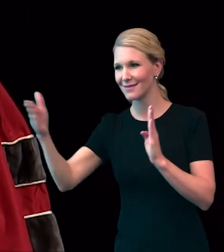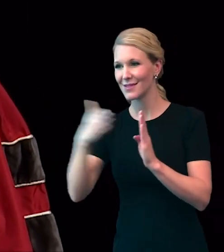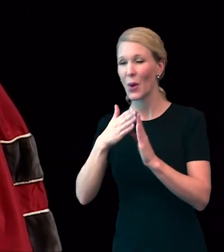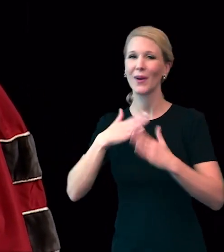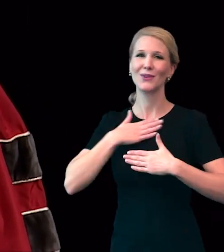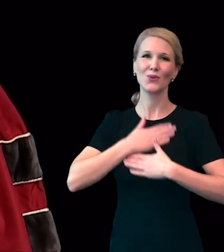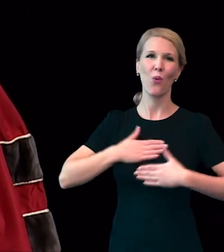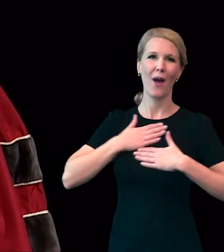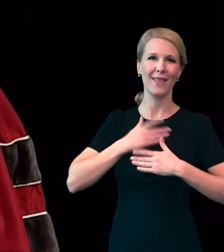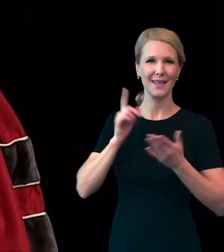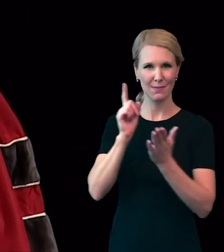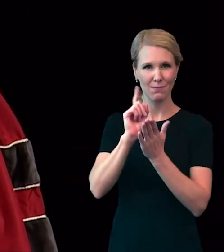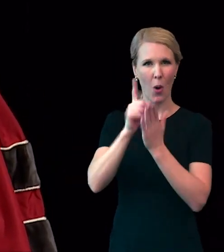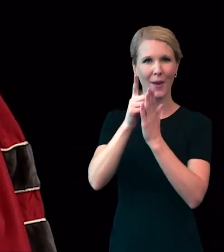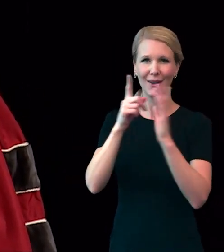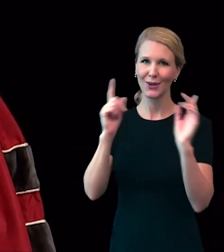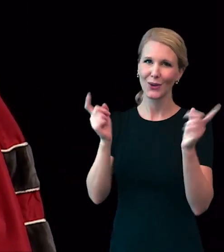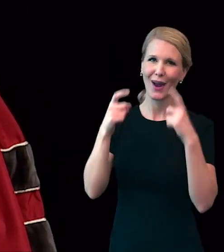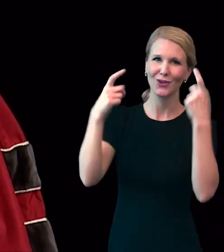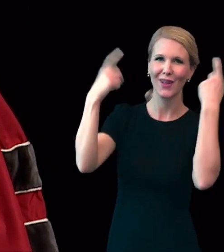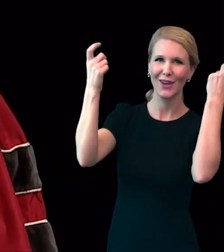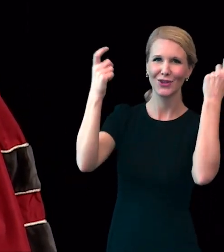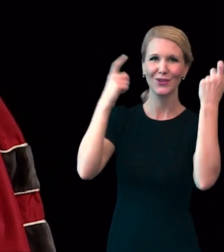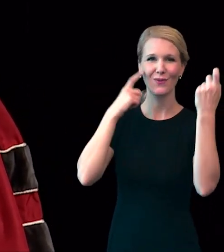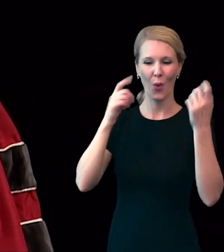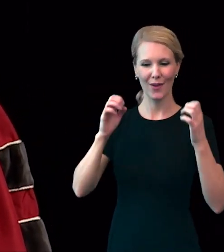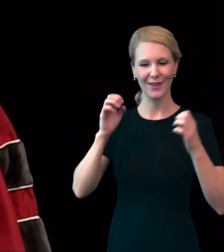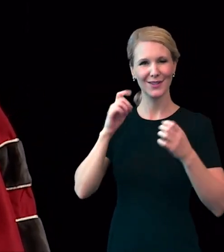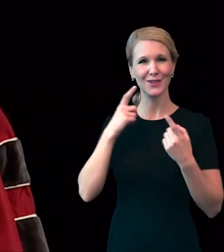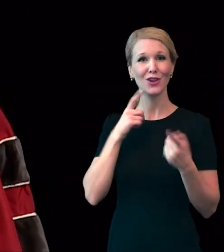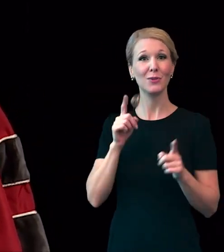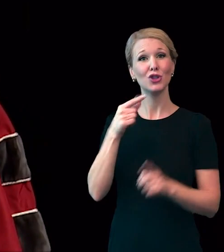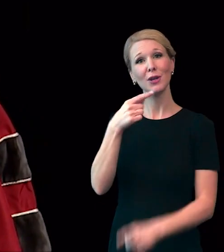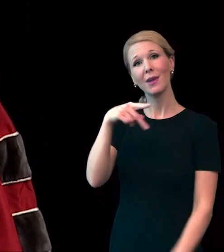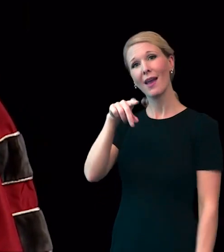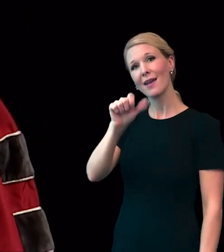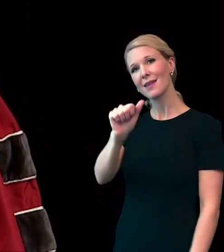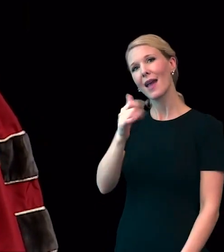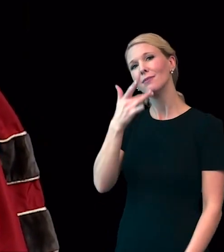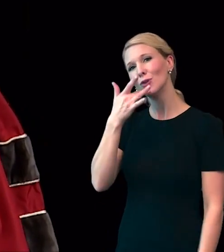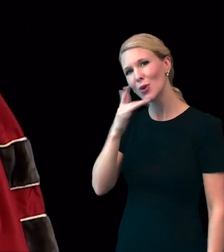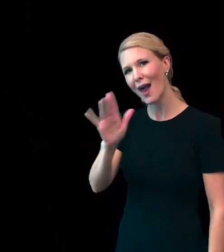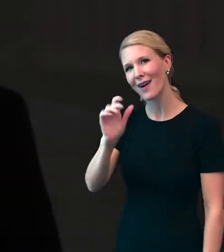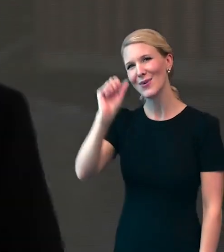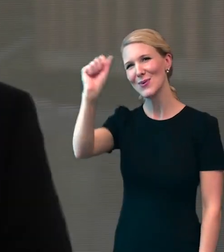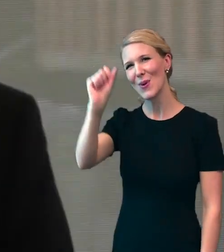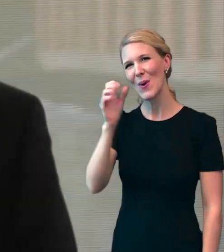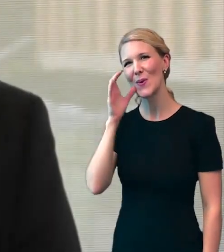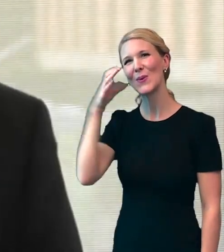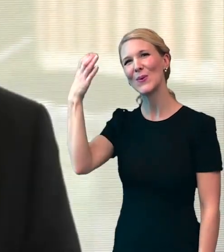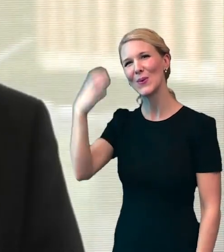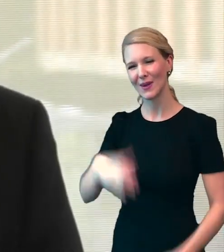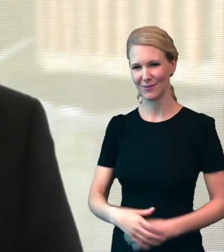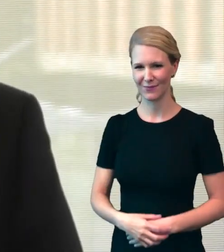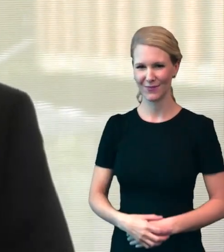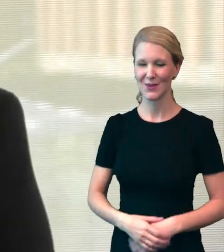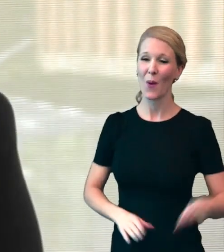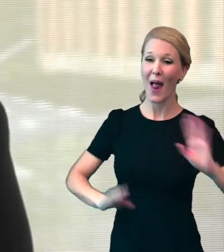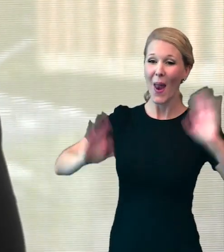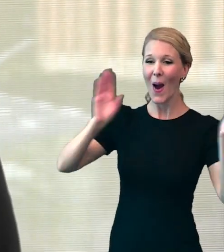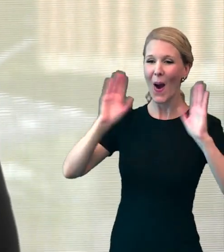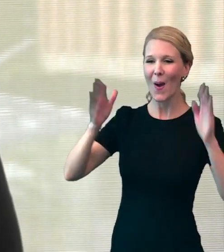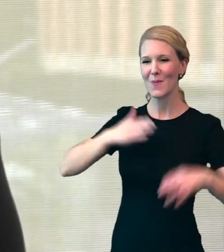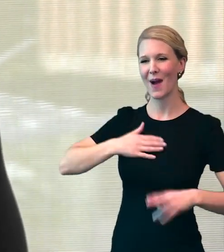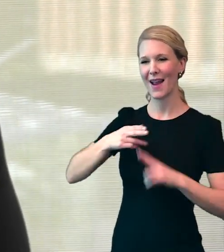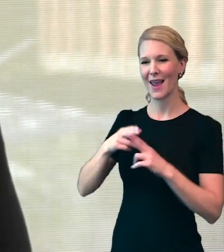again, congratulations on your academic achievement. GPSA wishes you the best of luck moving forward. Go Cougs. Hello, my name is